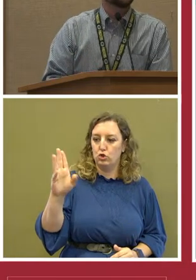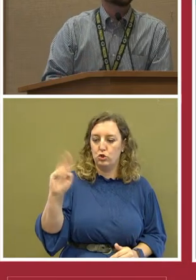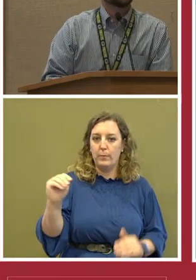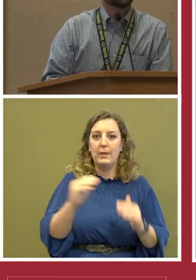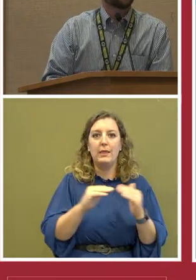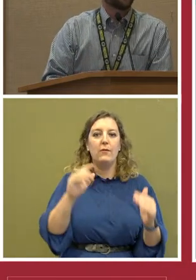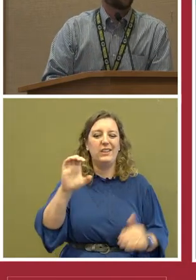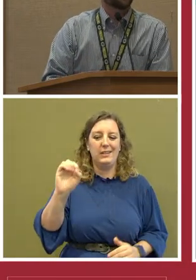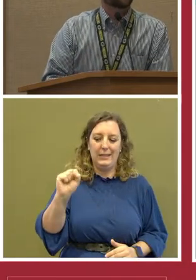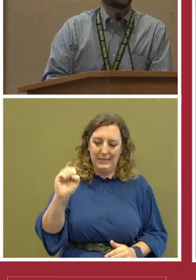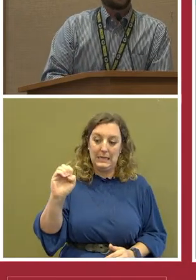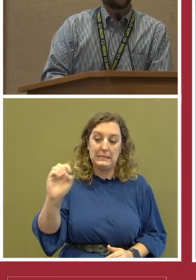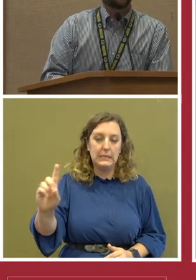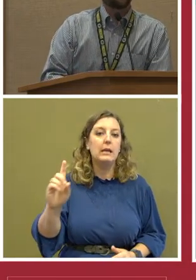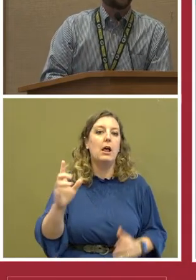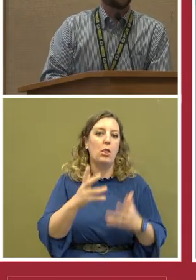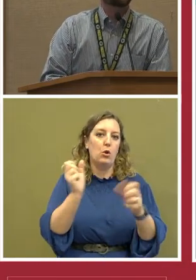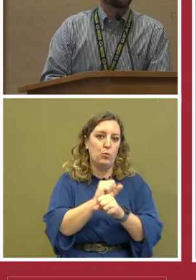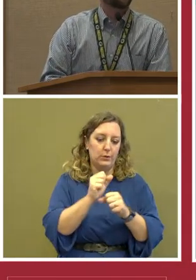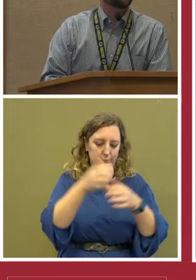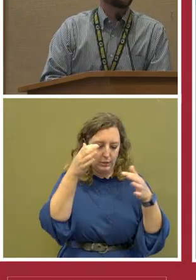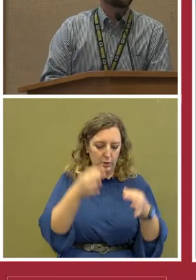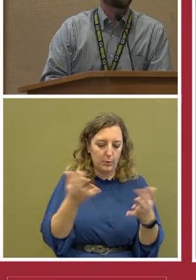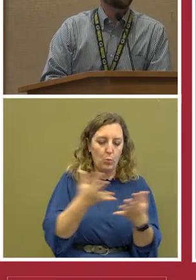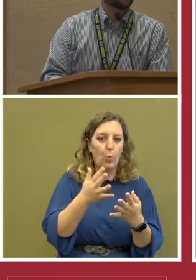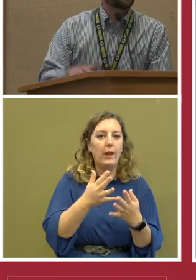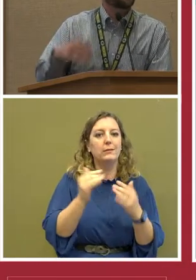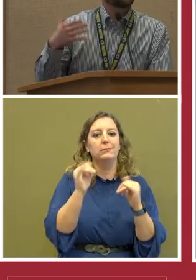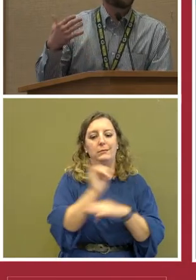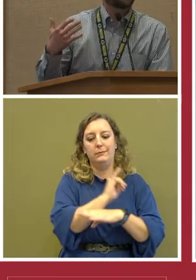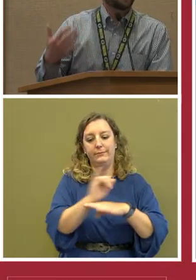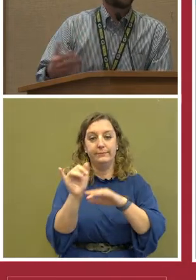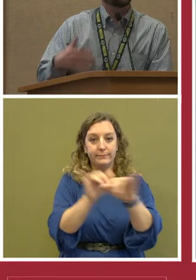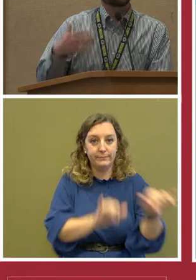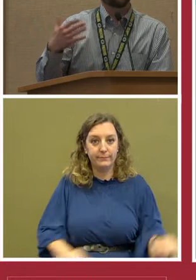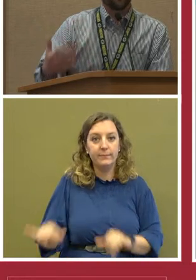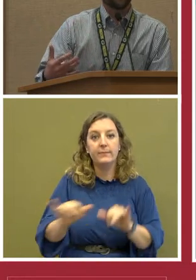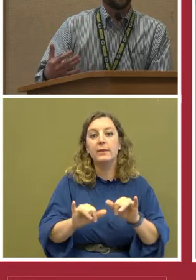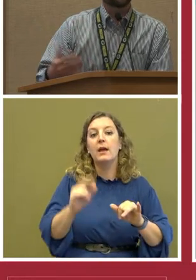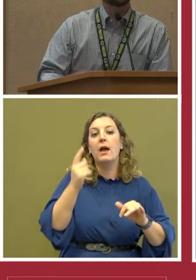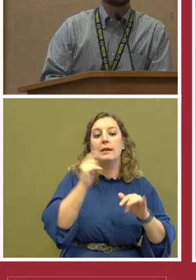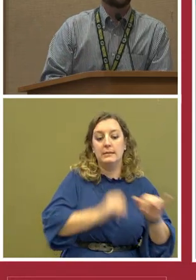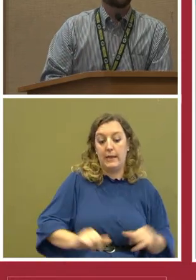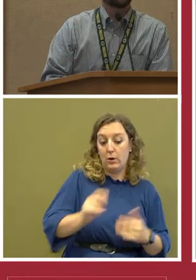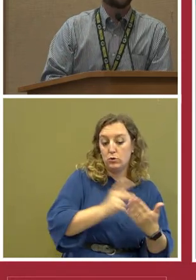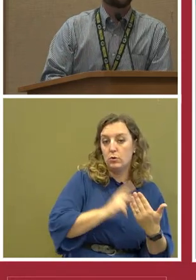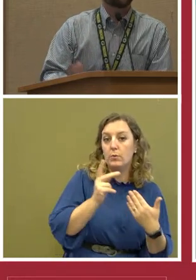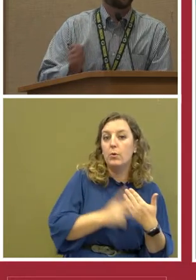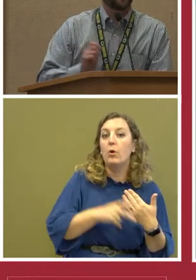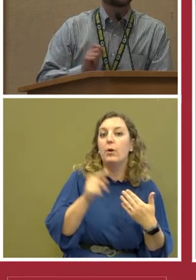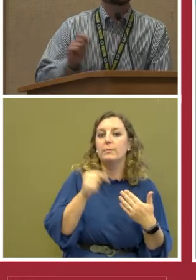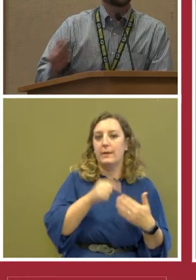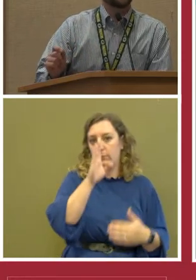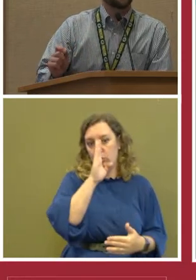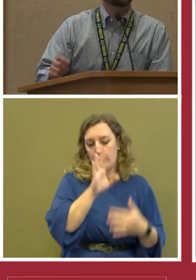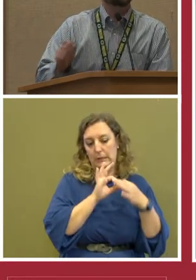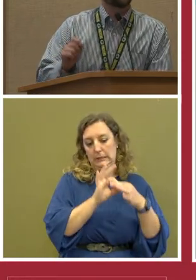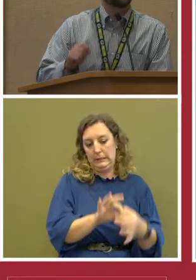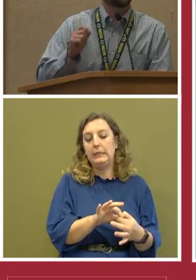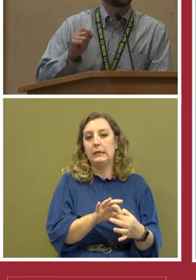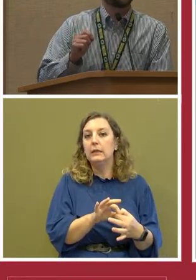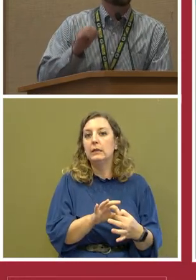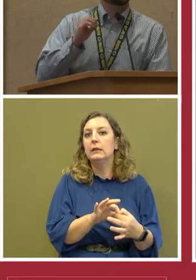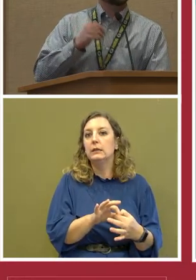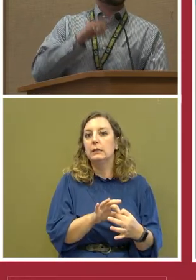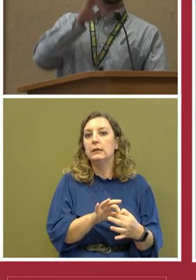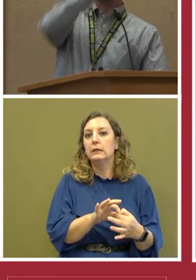ESD, there's a lot of work done to determine what those are. And so when we talk about standards and programs, there is a direct link there so that